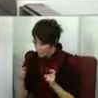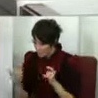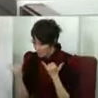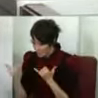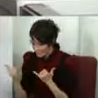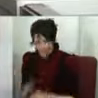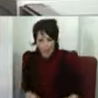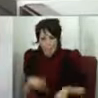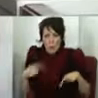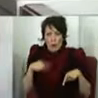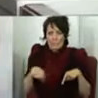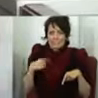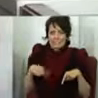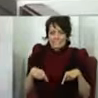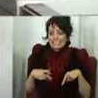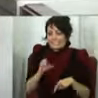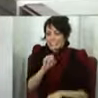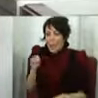nervous. Okay, so